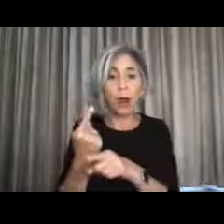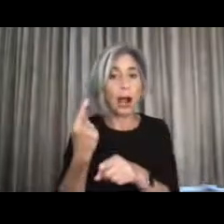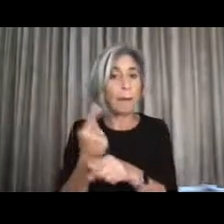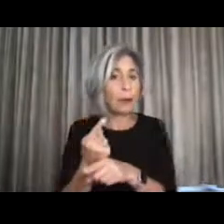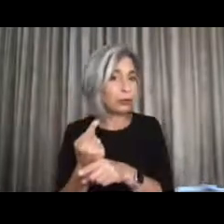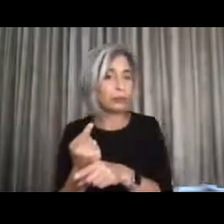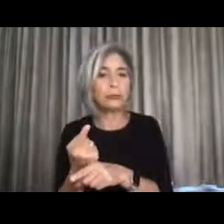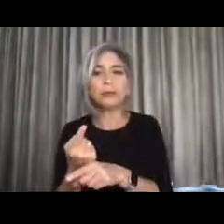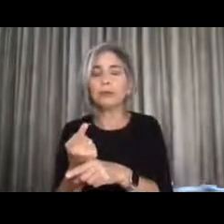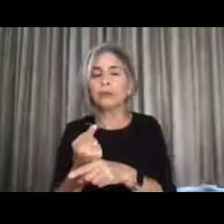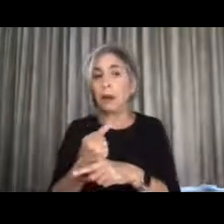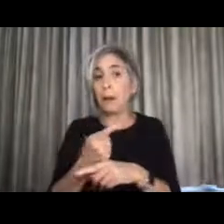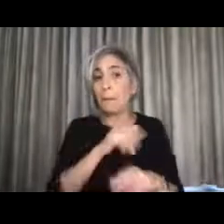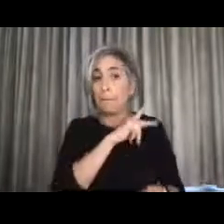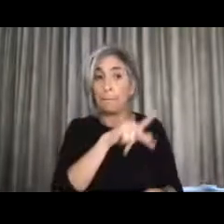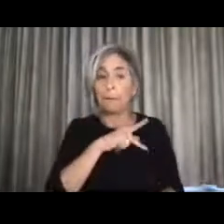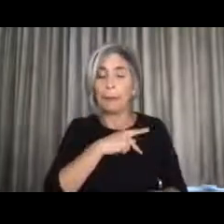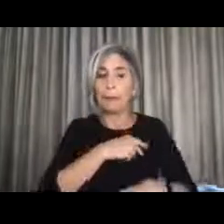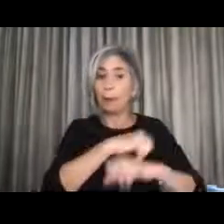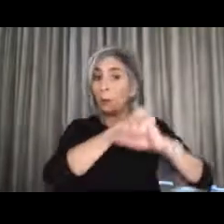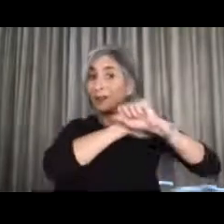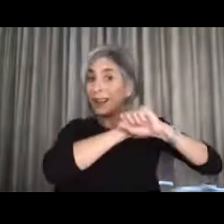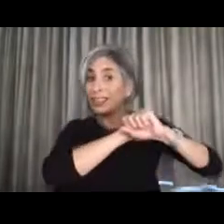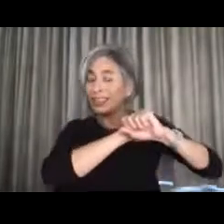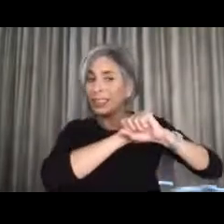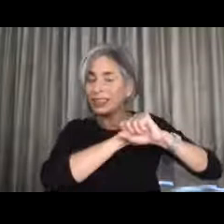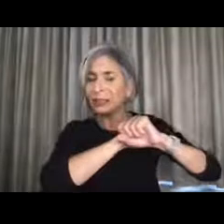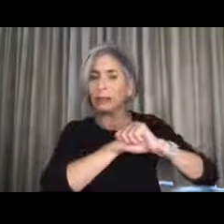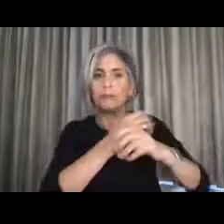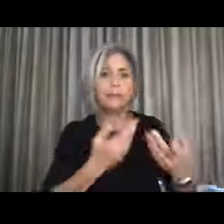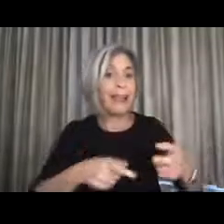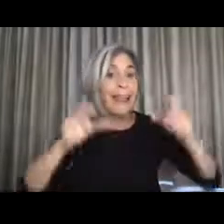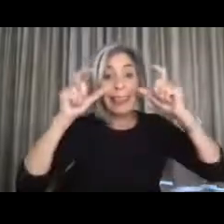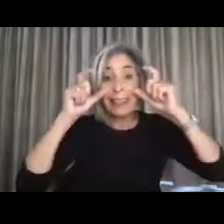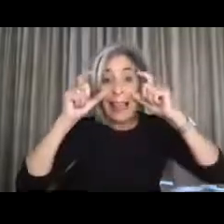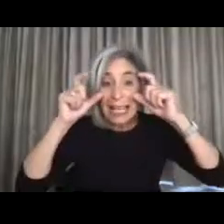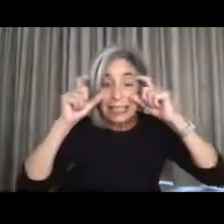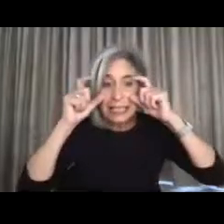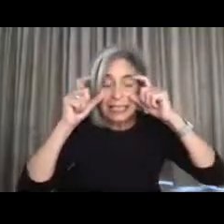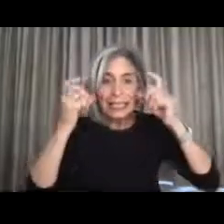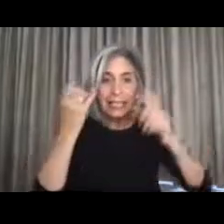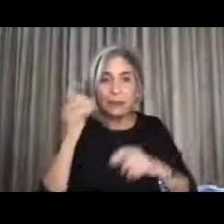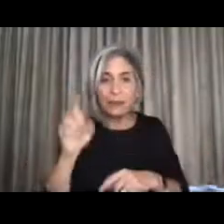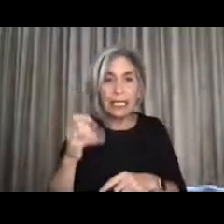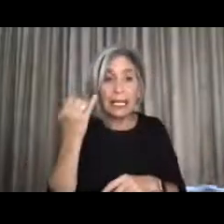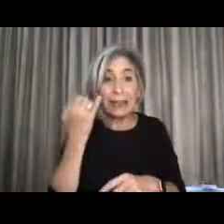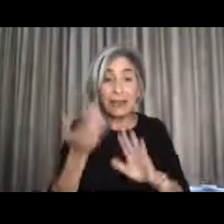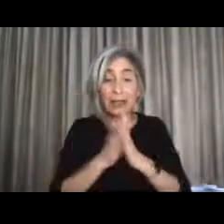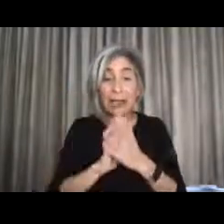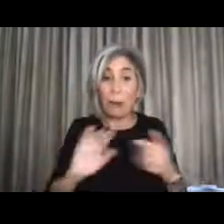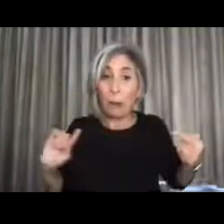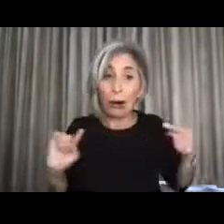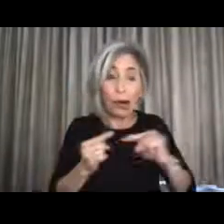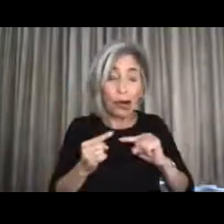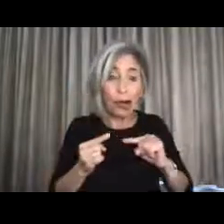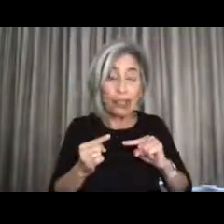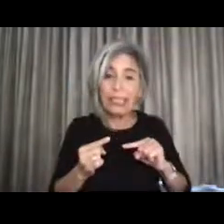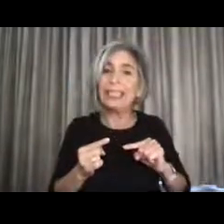personal protection, vests, glasses as needed. The last thing we want is someone to get hurt prepping for a